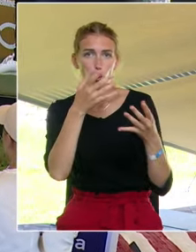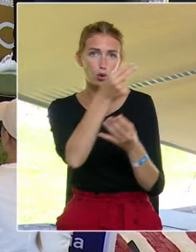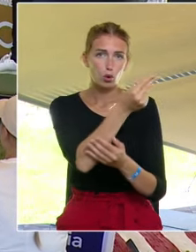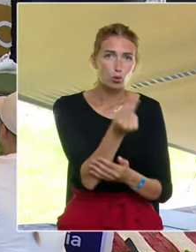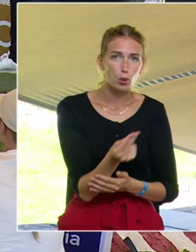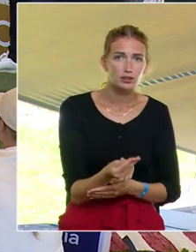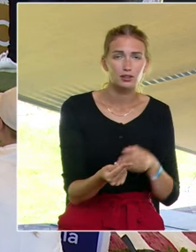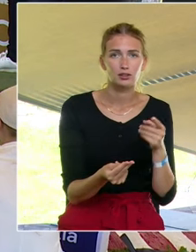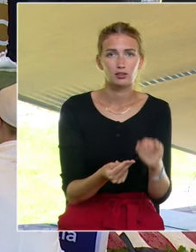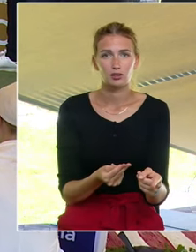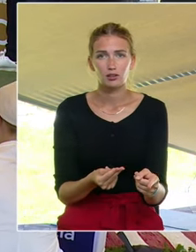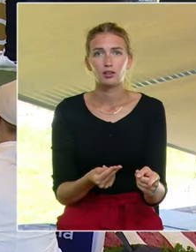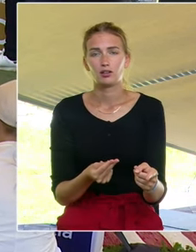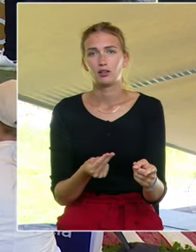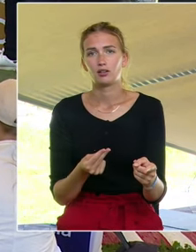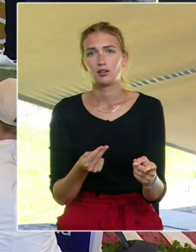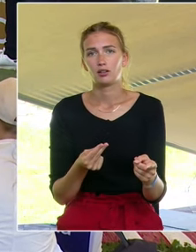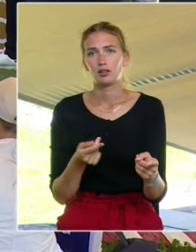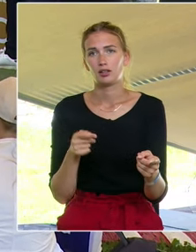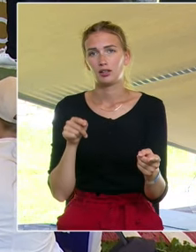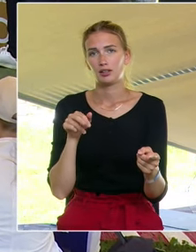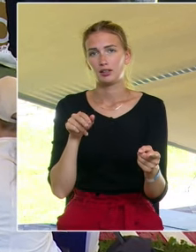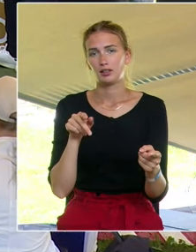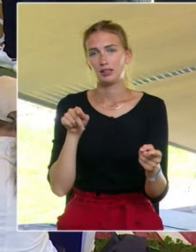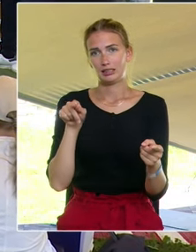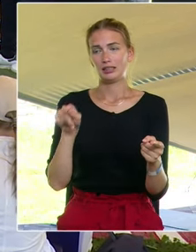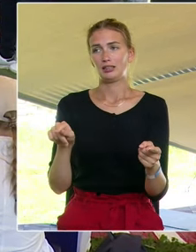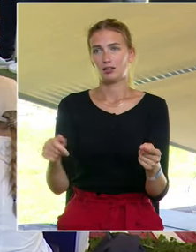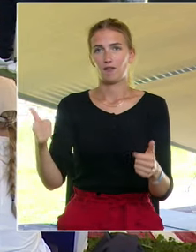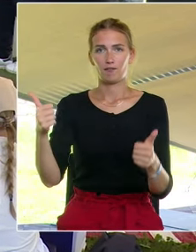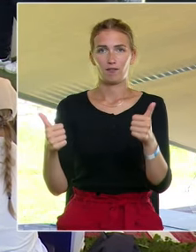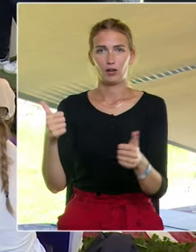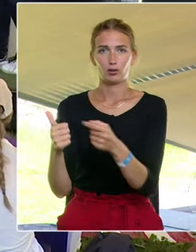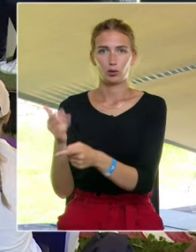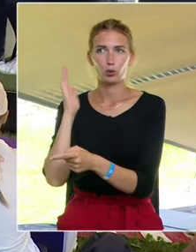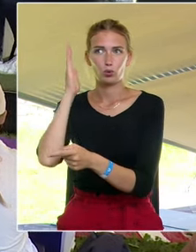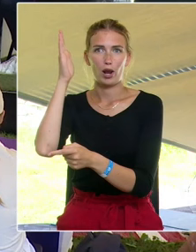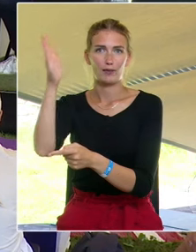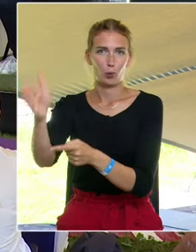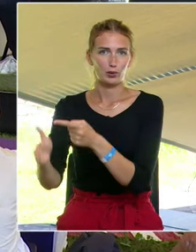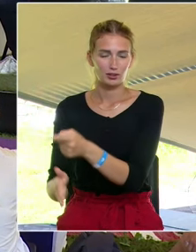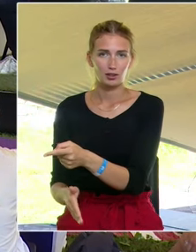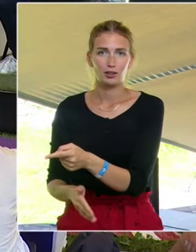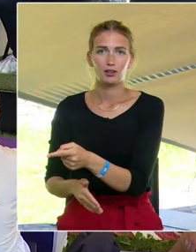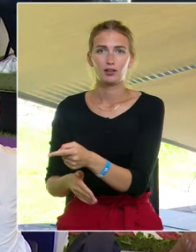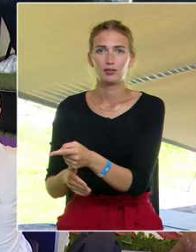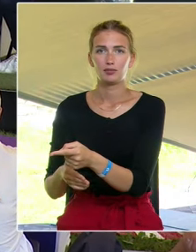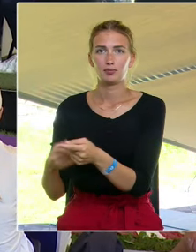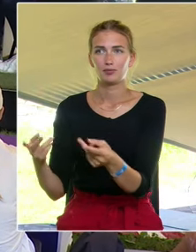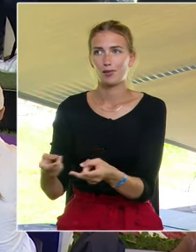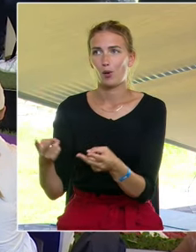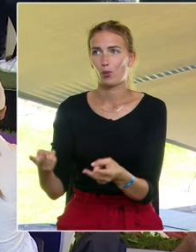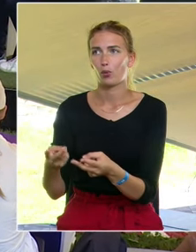kinetic wars. Hopefully, we all survive. And then the future is basically where